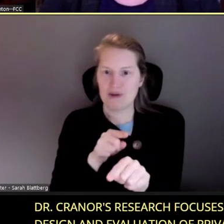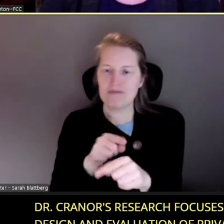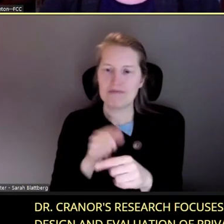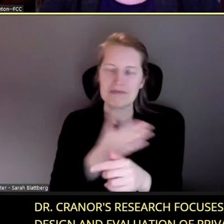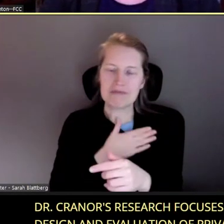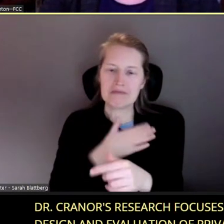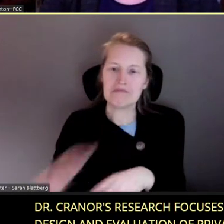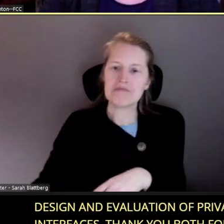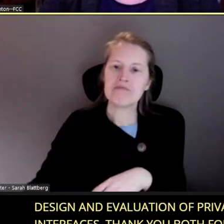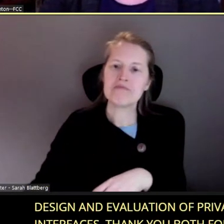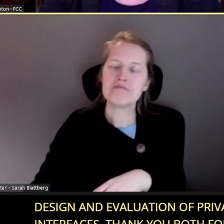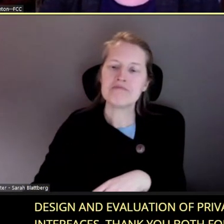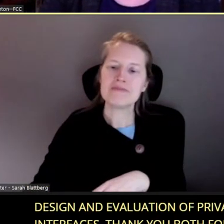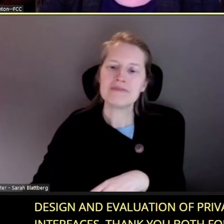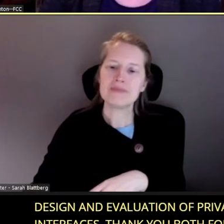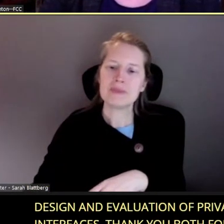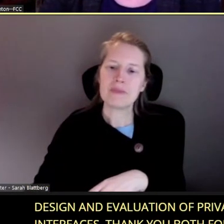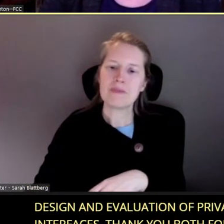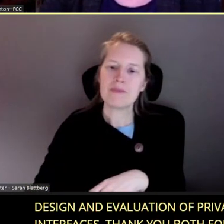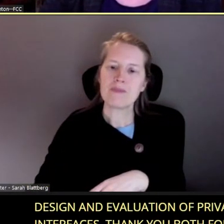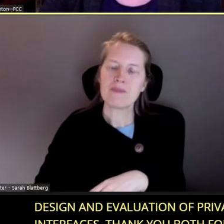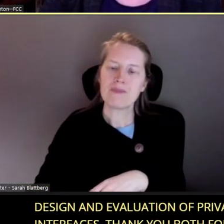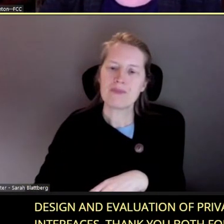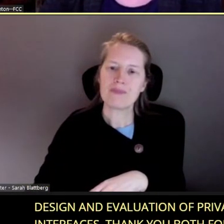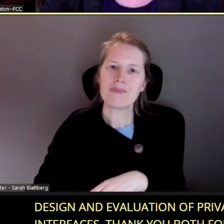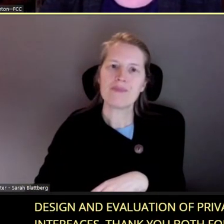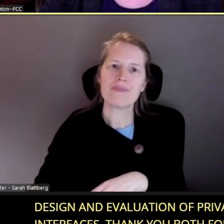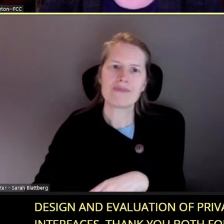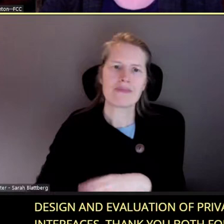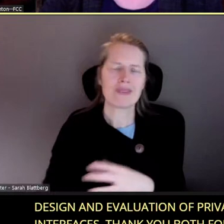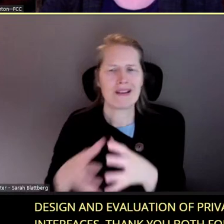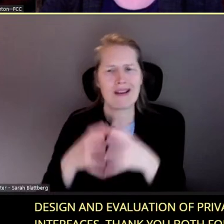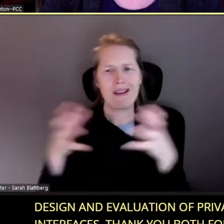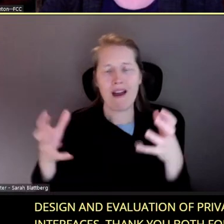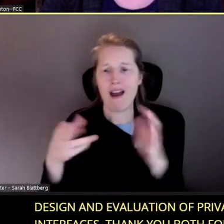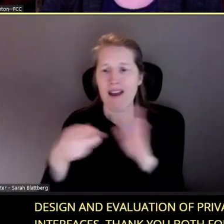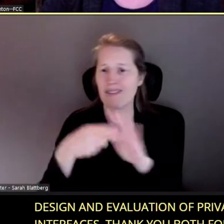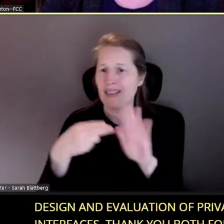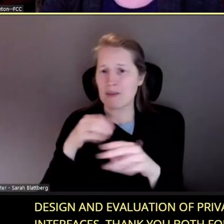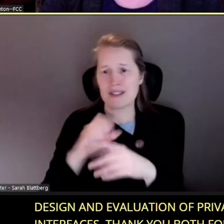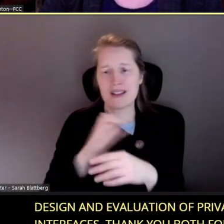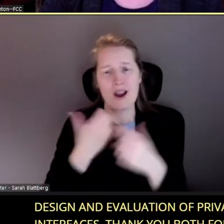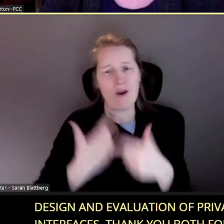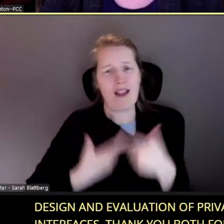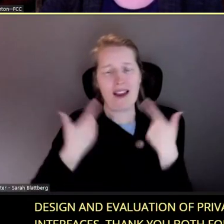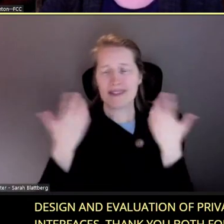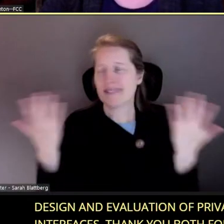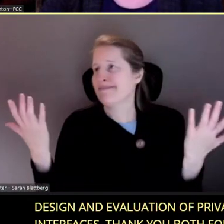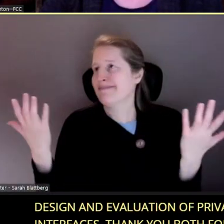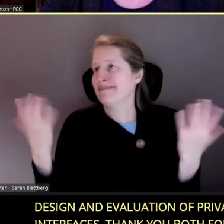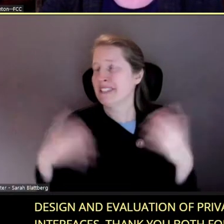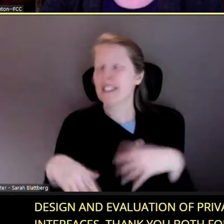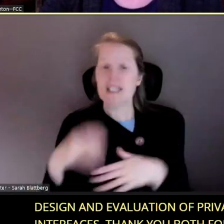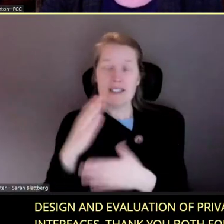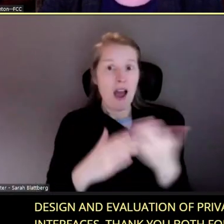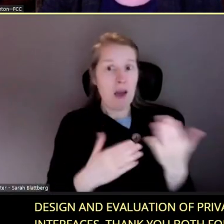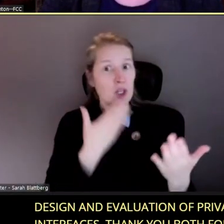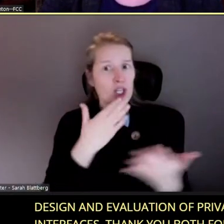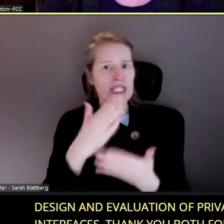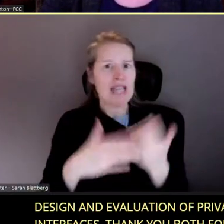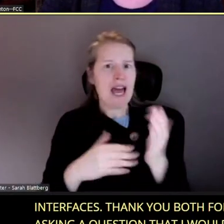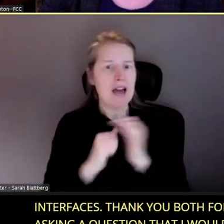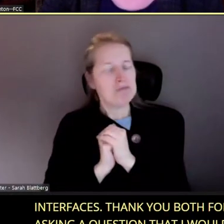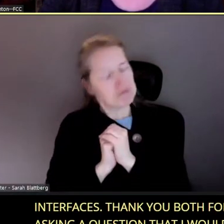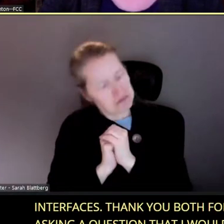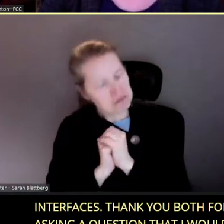on. There are a lot of labels in our everyday lives. Some are better than others.